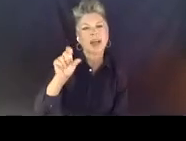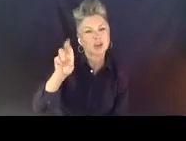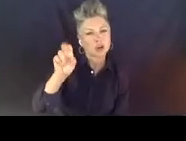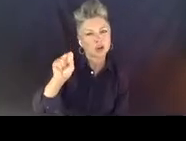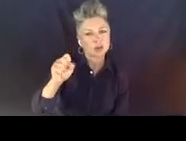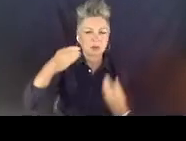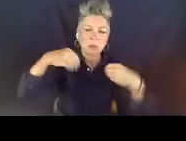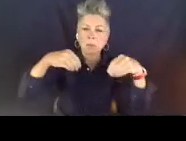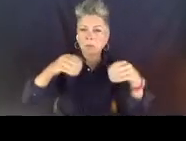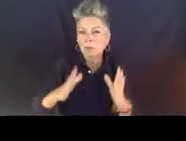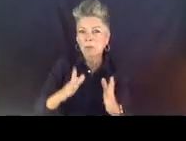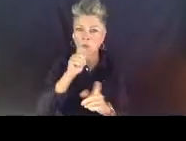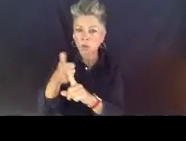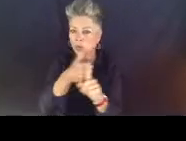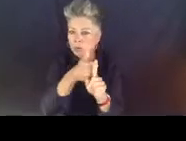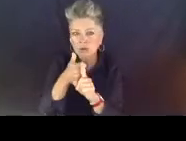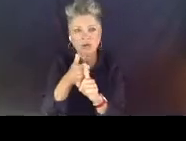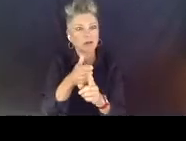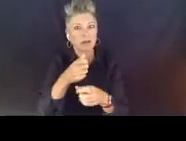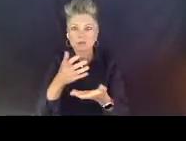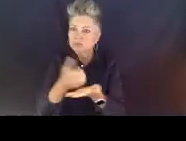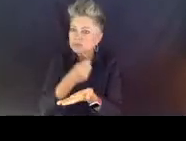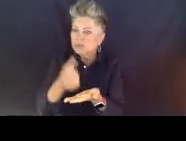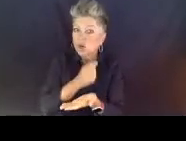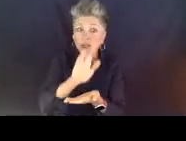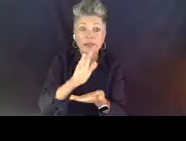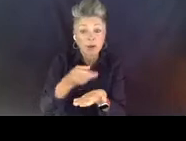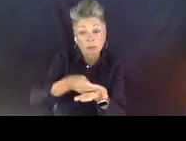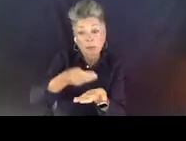that were making a living outdoor on the sidewalks.